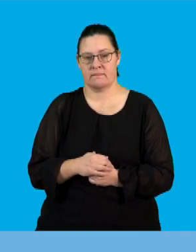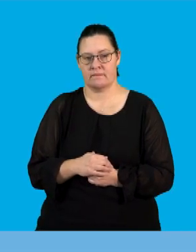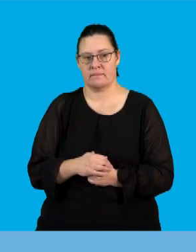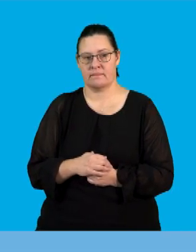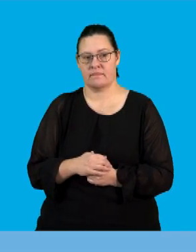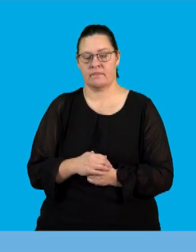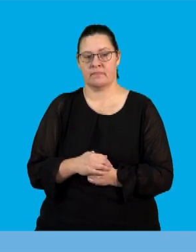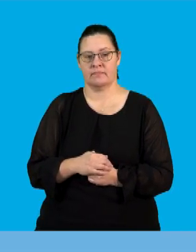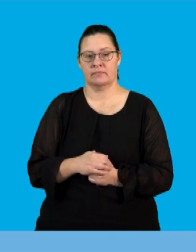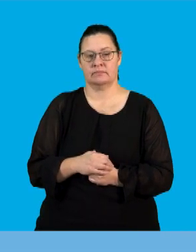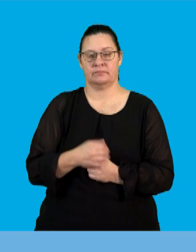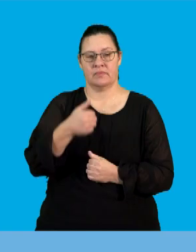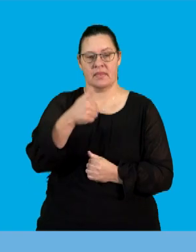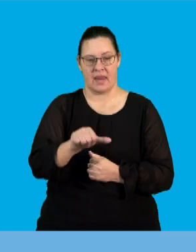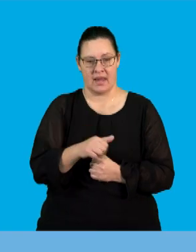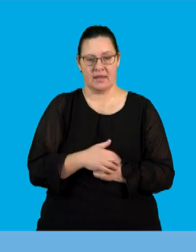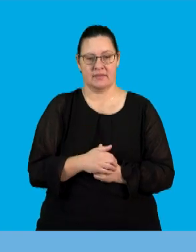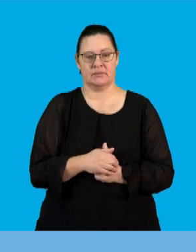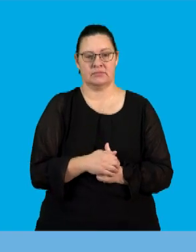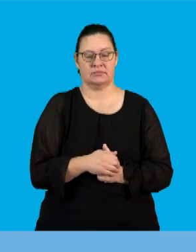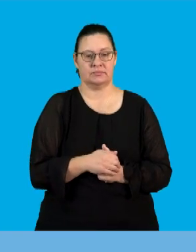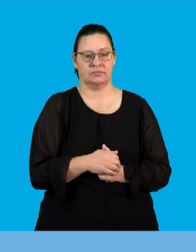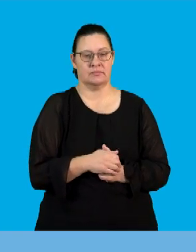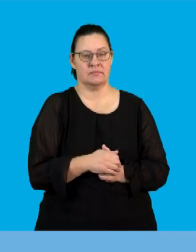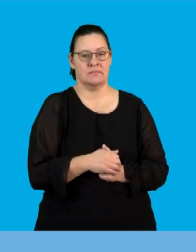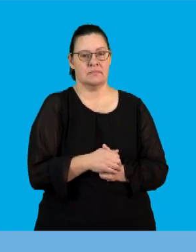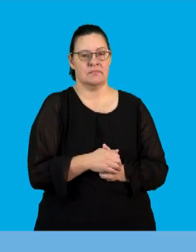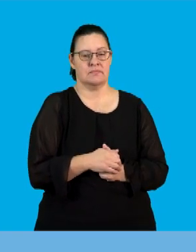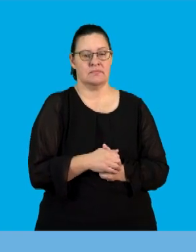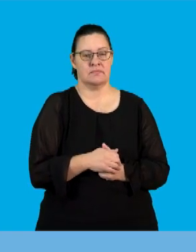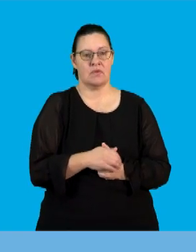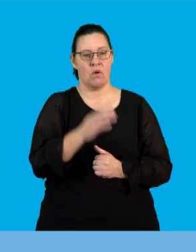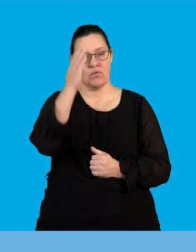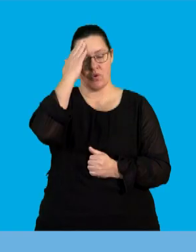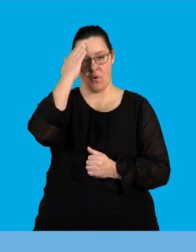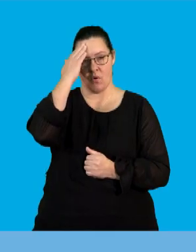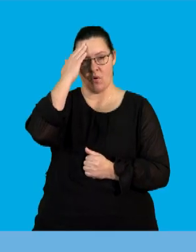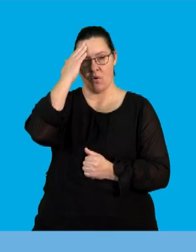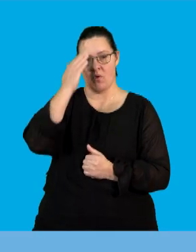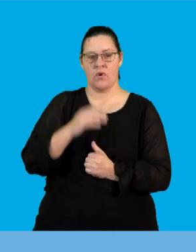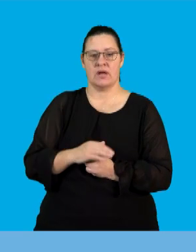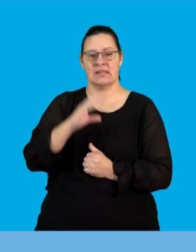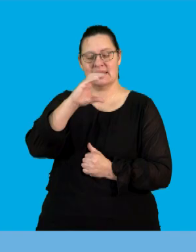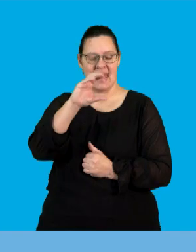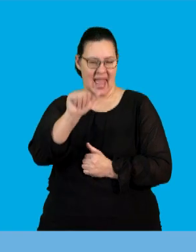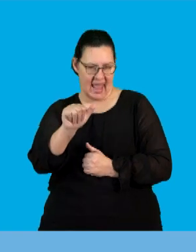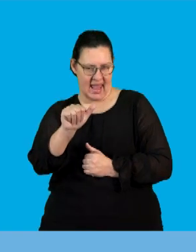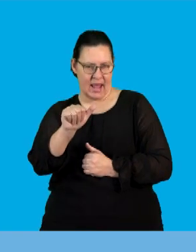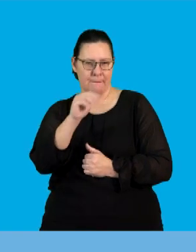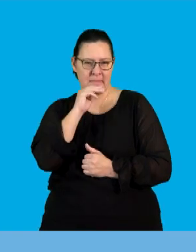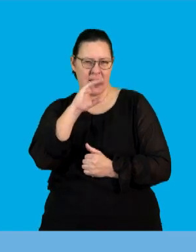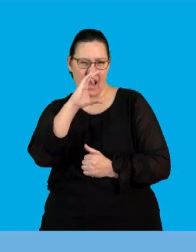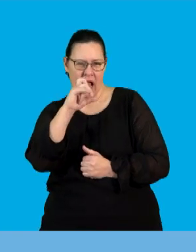NaCl. And then, so this is accounted for. Now we do know that Ca is calcium. So do we